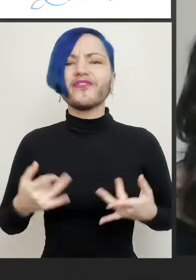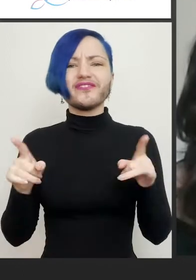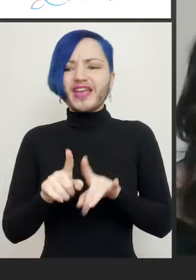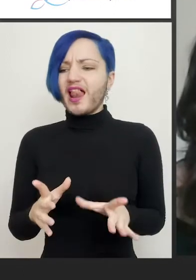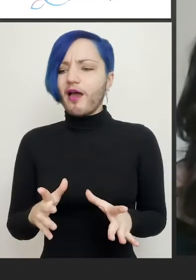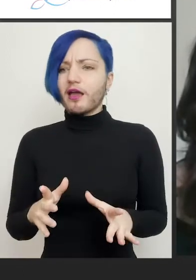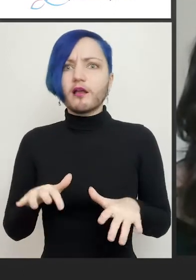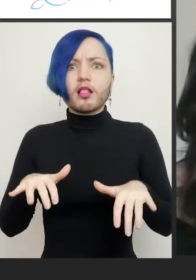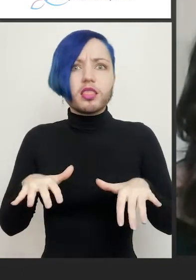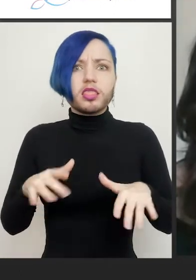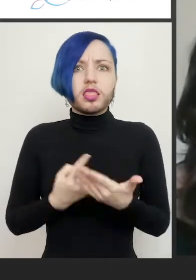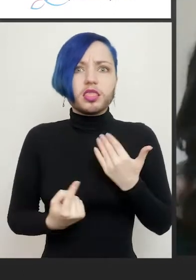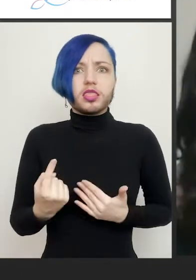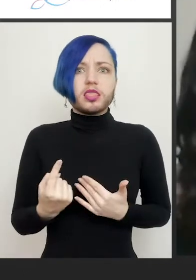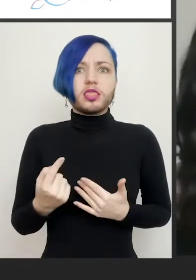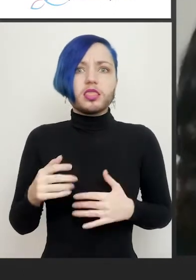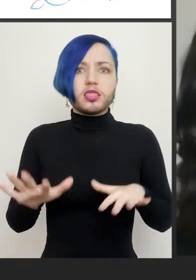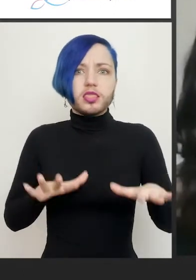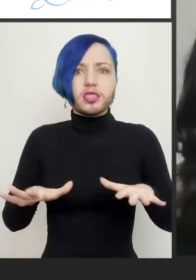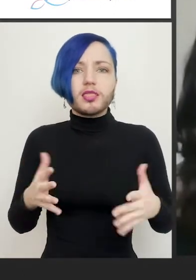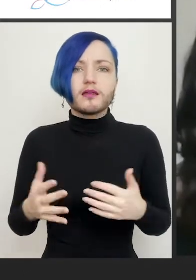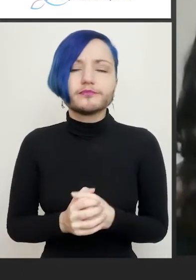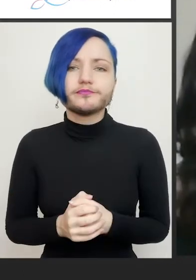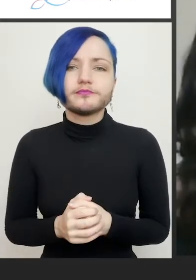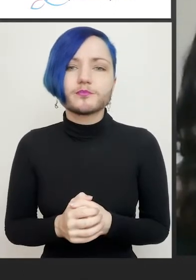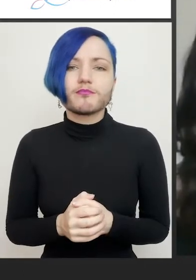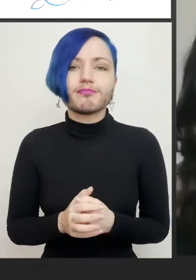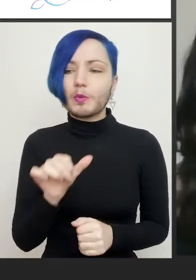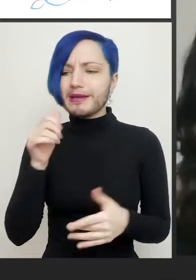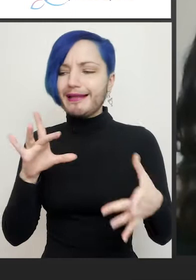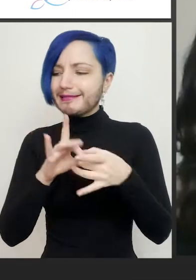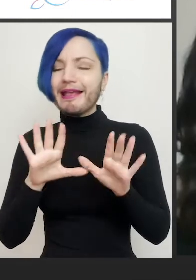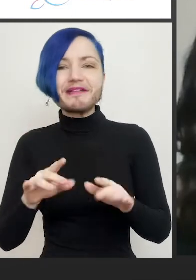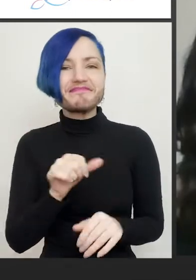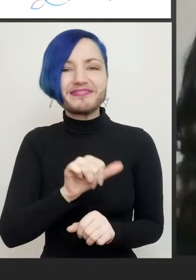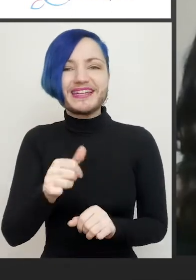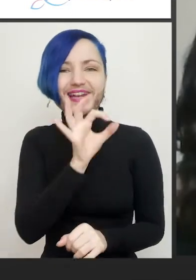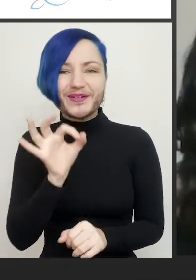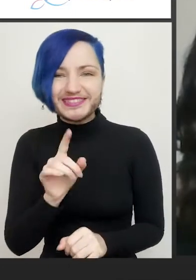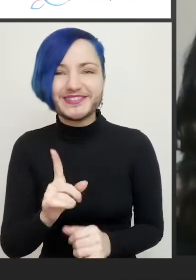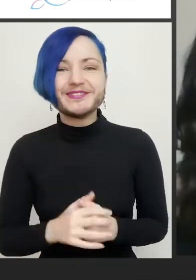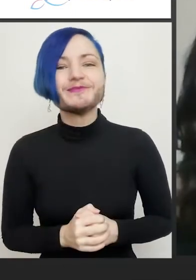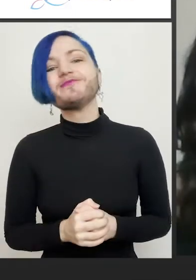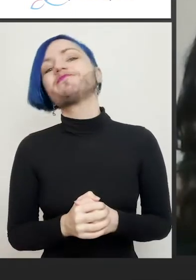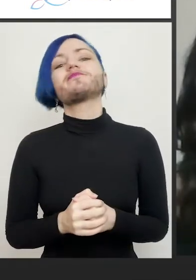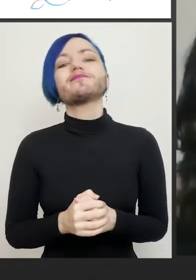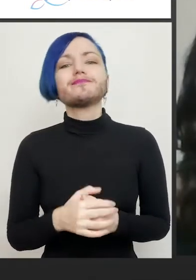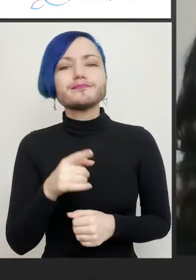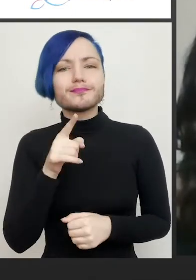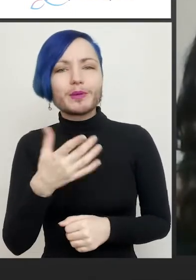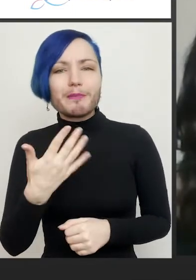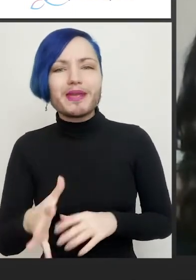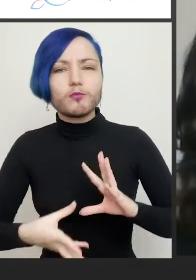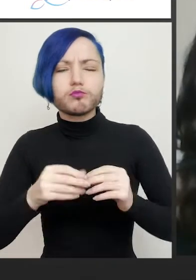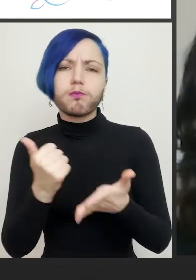it on your own. And I think that brings me quite neatly to the second question that I wanted to ask. You did